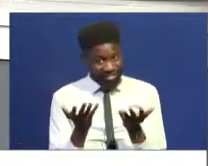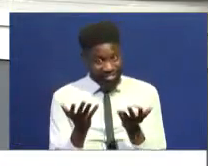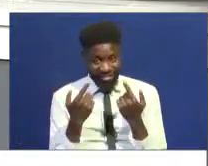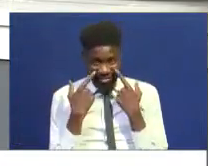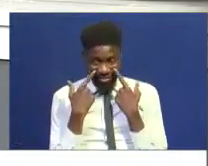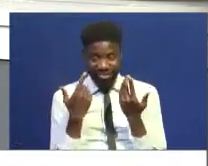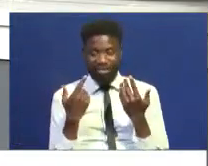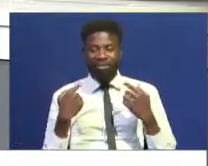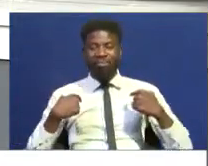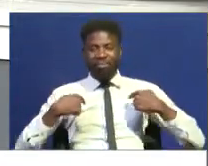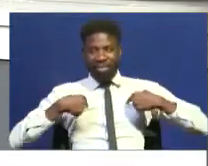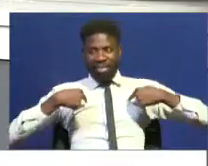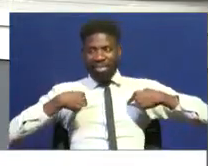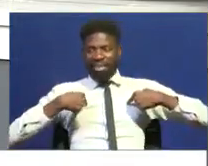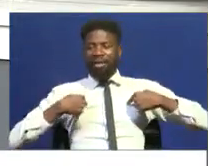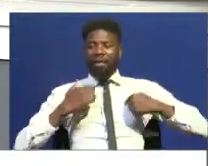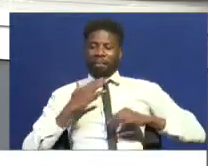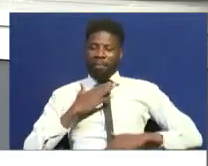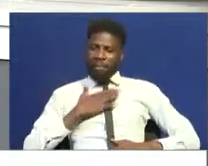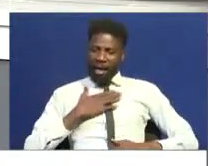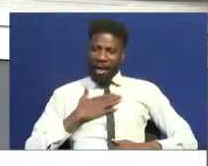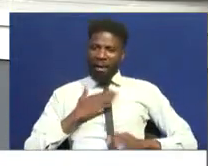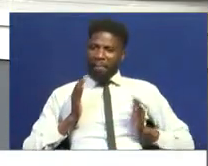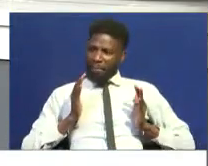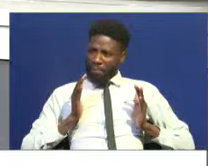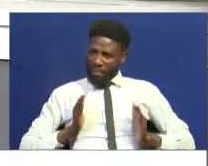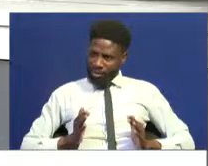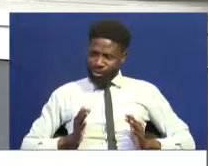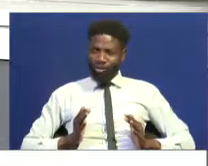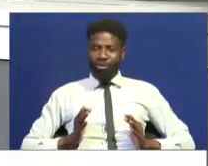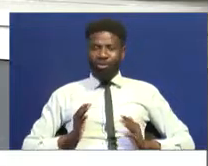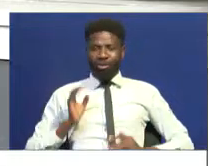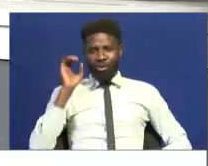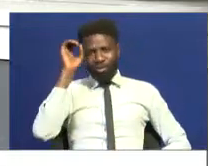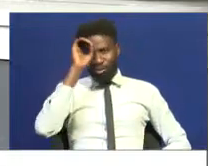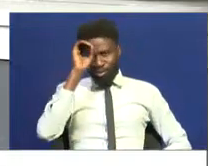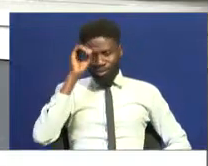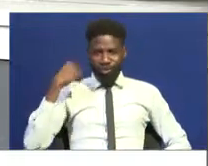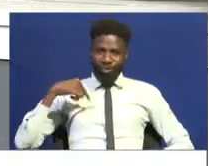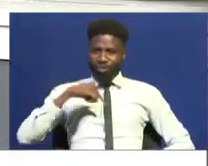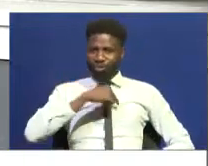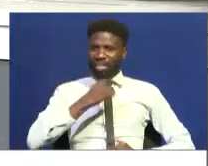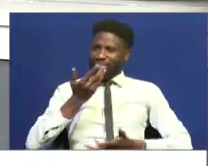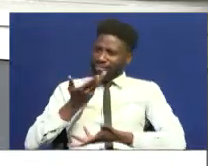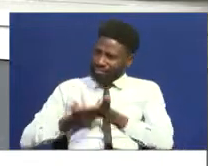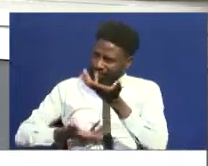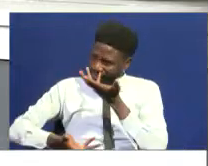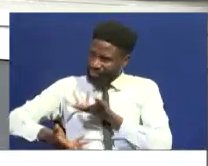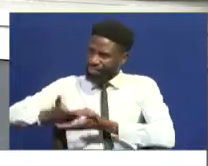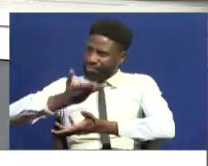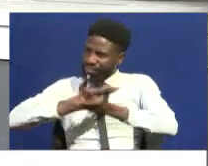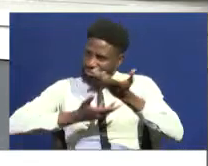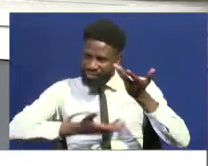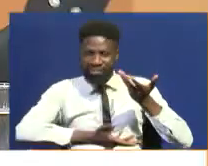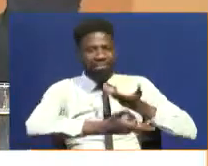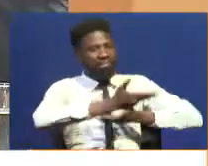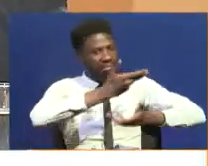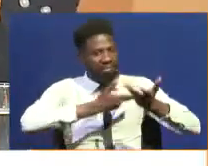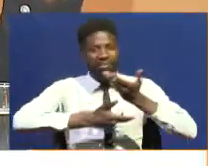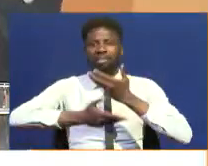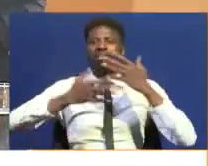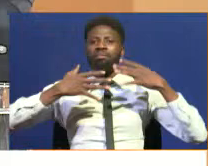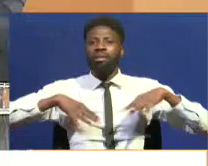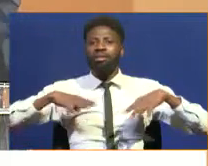So I also have my opinion. Yes. We are also interacting with people in the Mlima, mm-hmm. and we are really, of